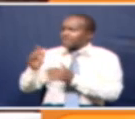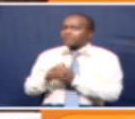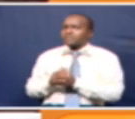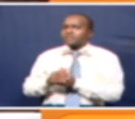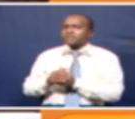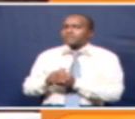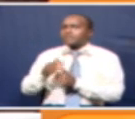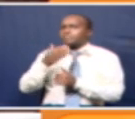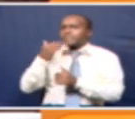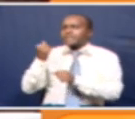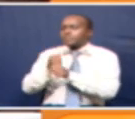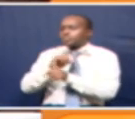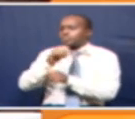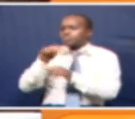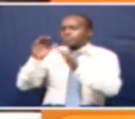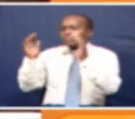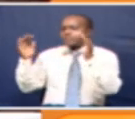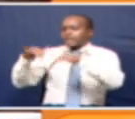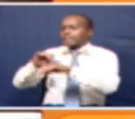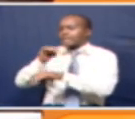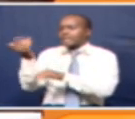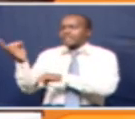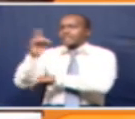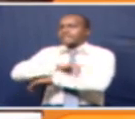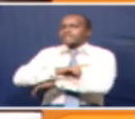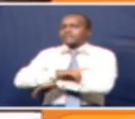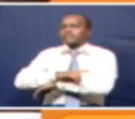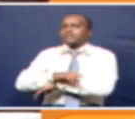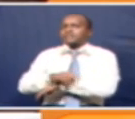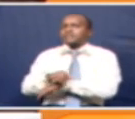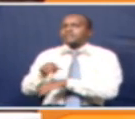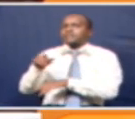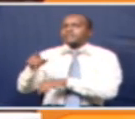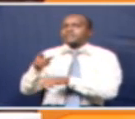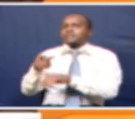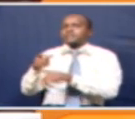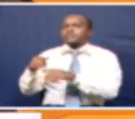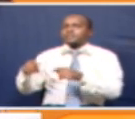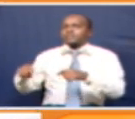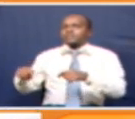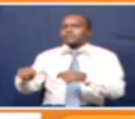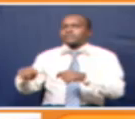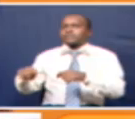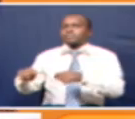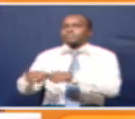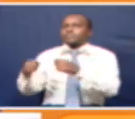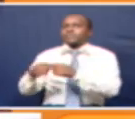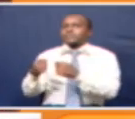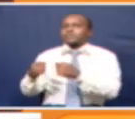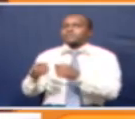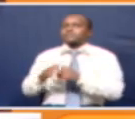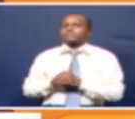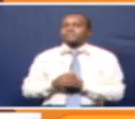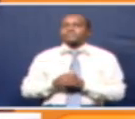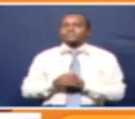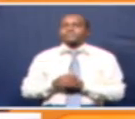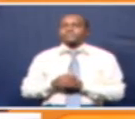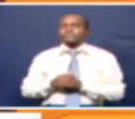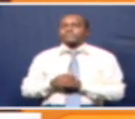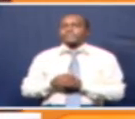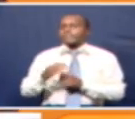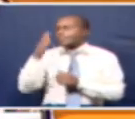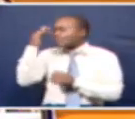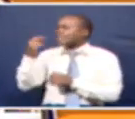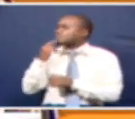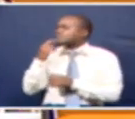they do the rally another day than during the swearing in of Uhuru Kenyatta? This is provoking. That is on 22422. Robert Wadi, why